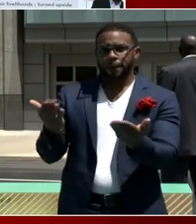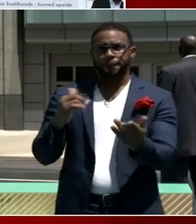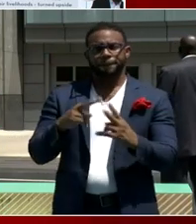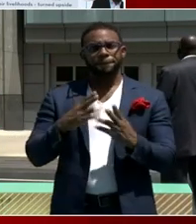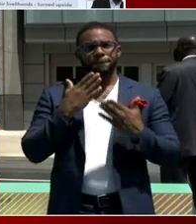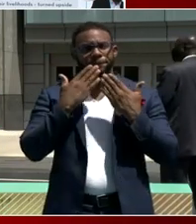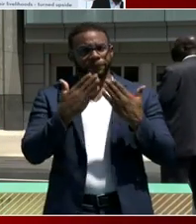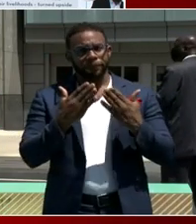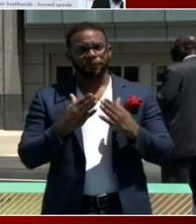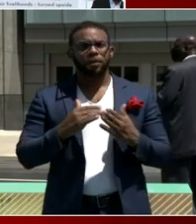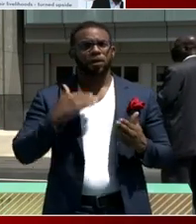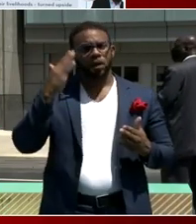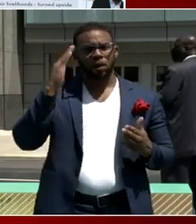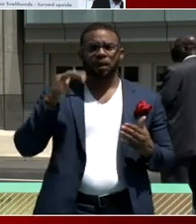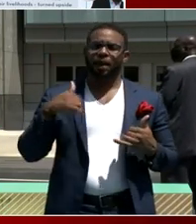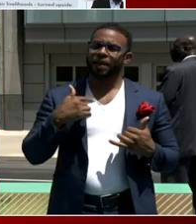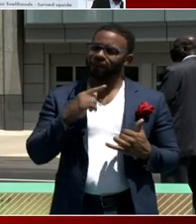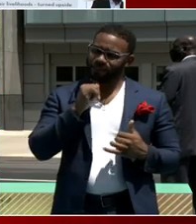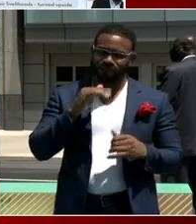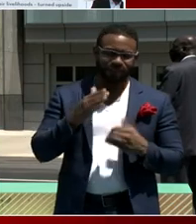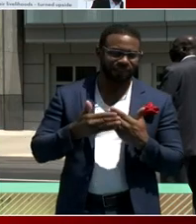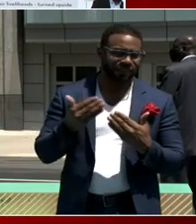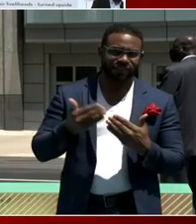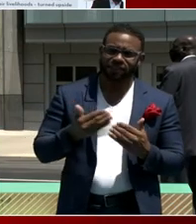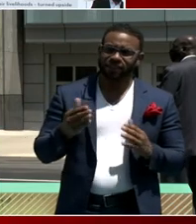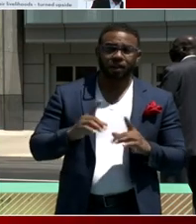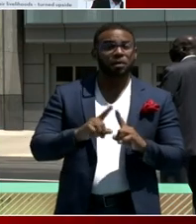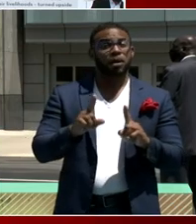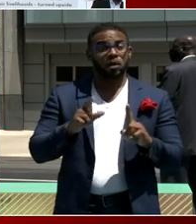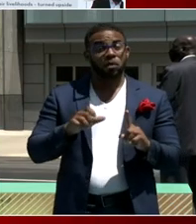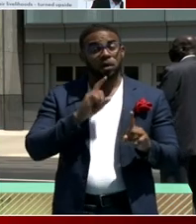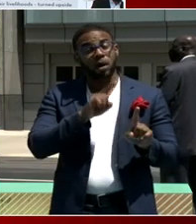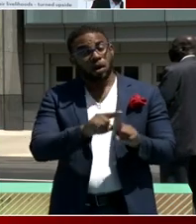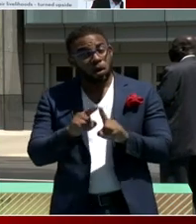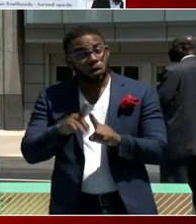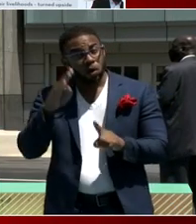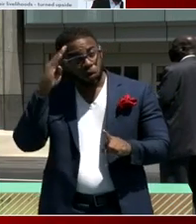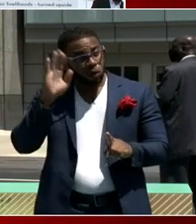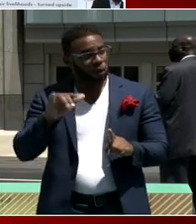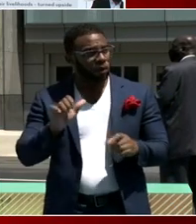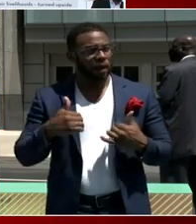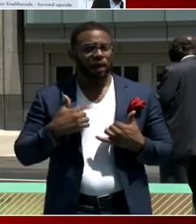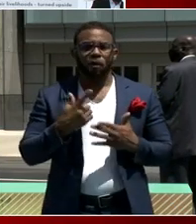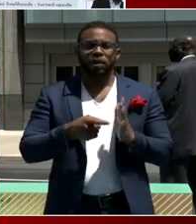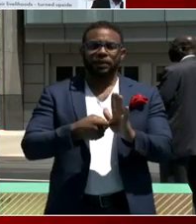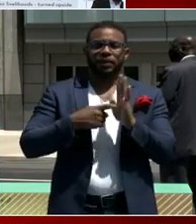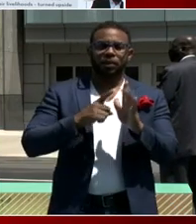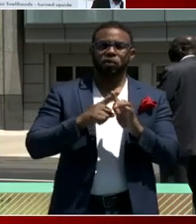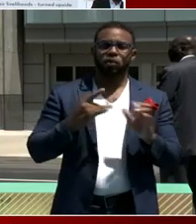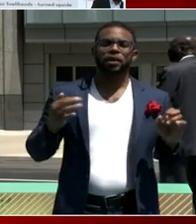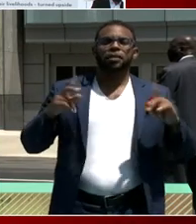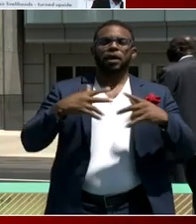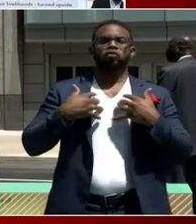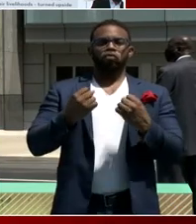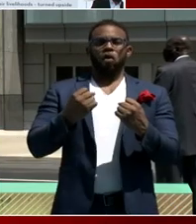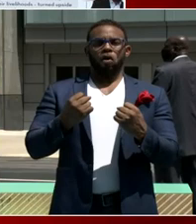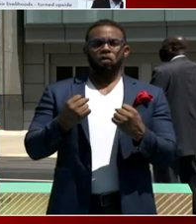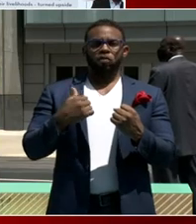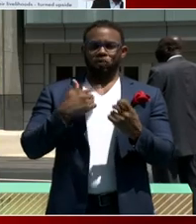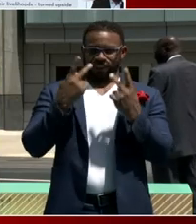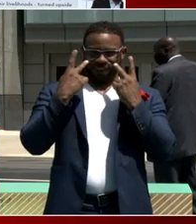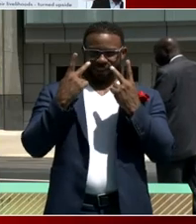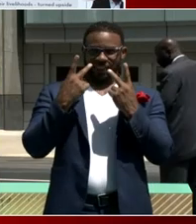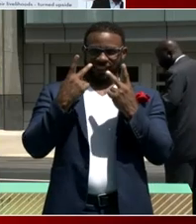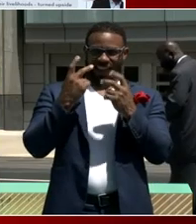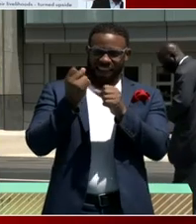very grateful. We know it hasn't been easy, but we also know we have what it takes to come back strong, and we're seeing